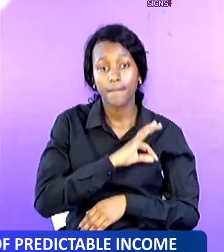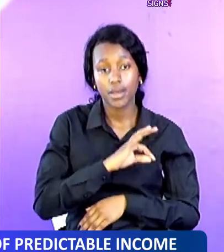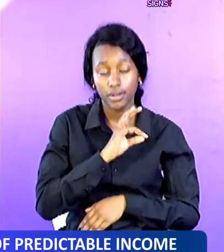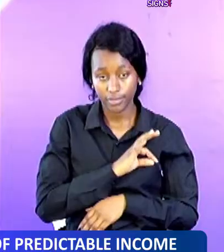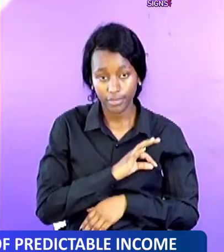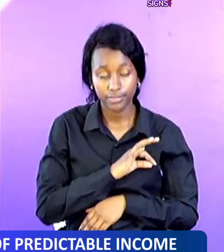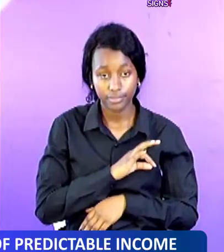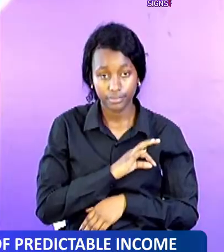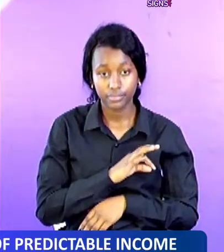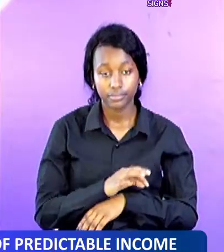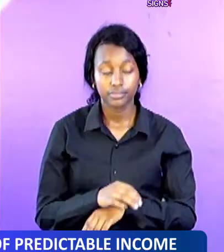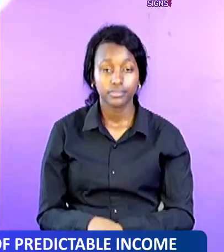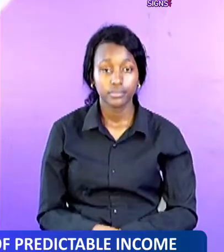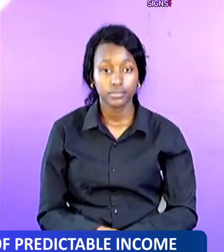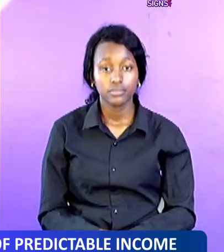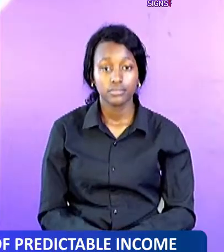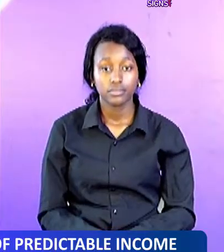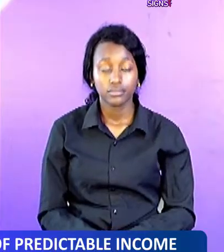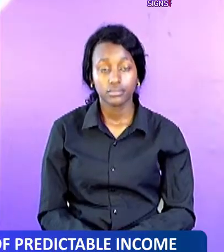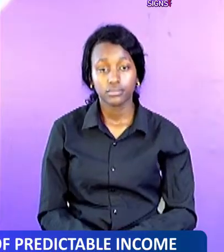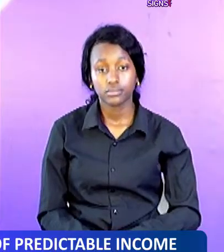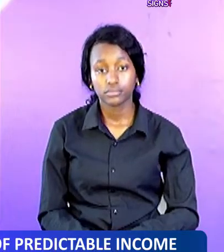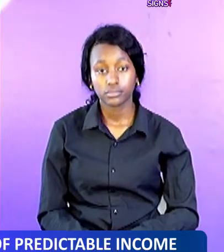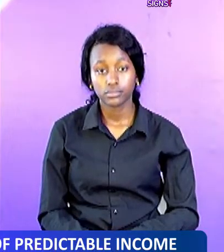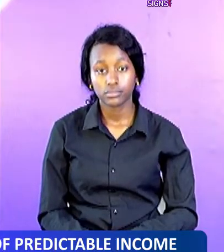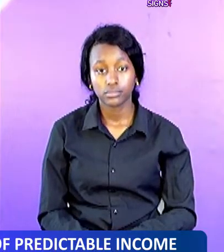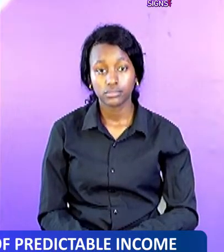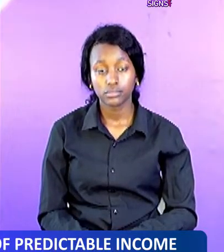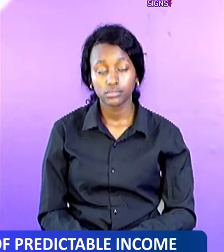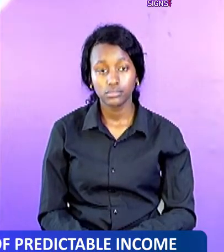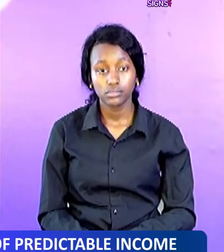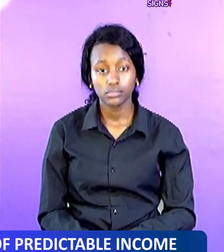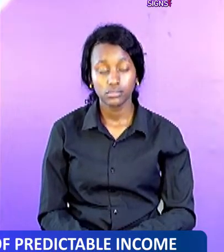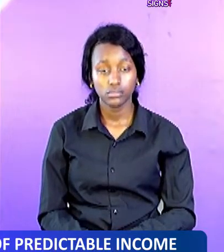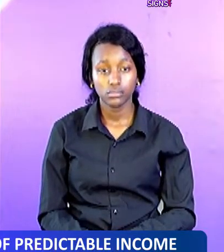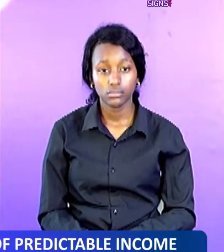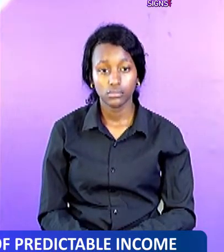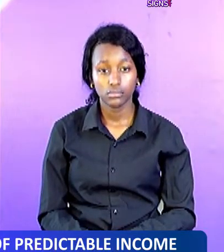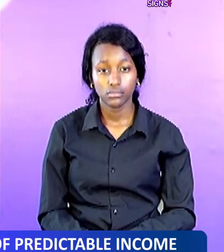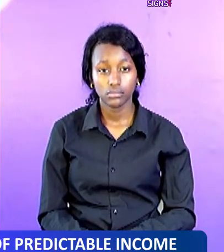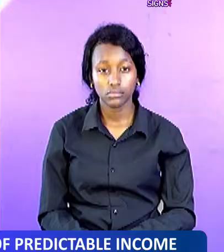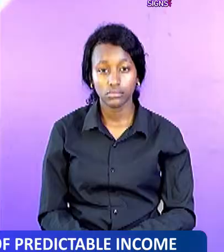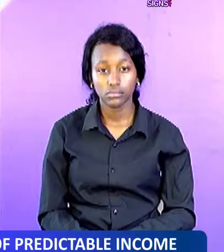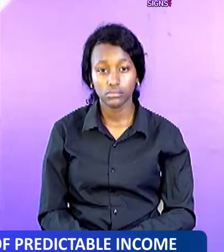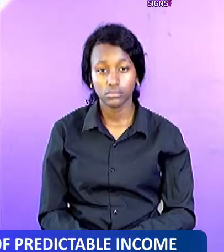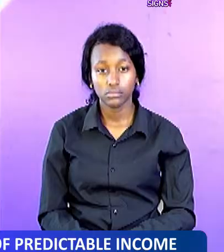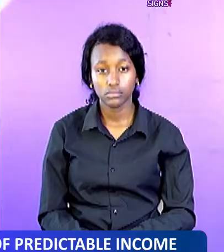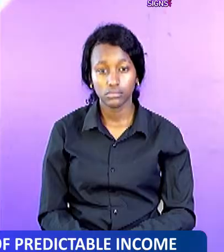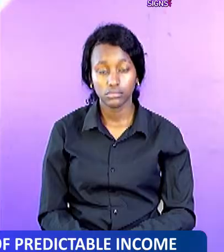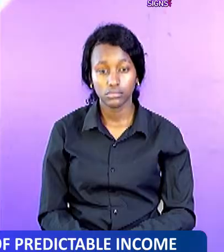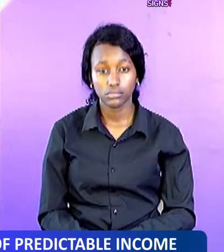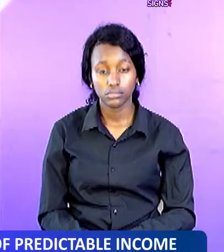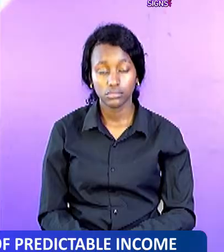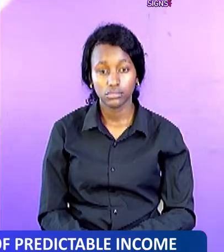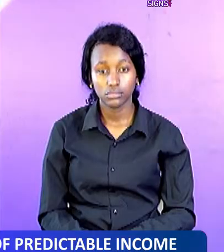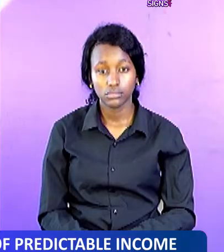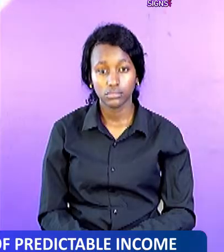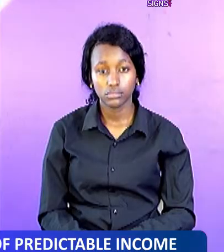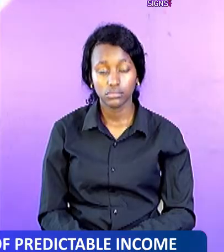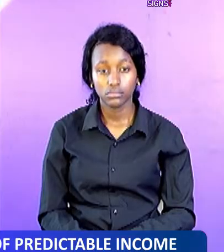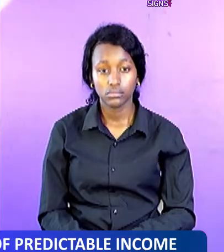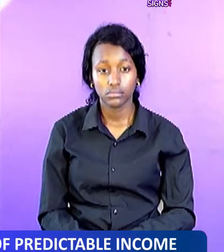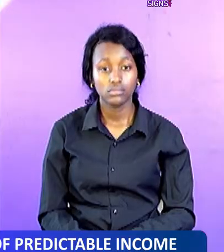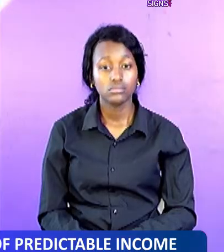2-bedroom units, because of course when you're renting more, you expect on relative terms to pay